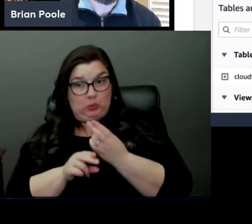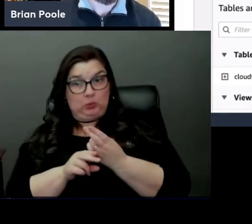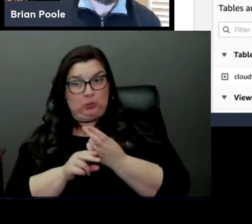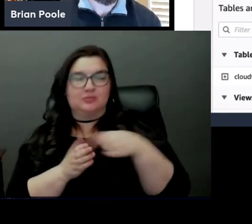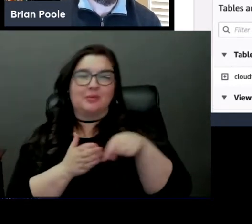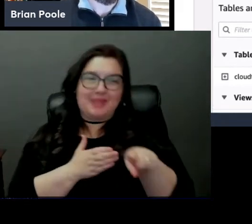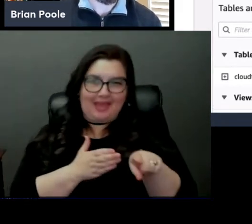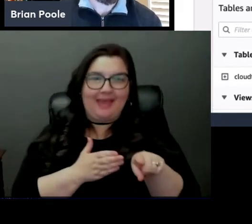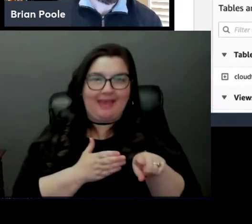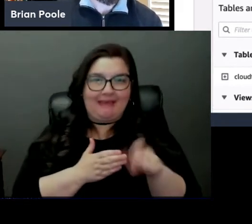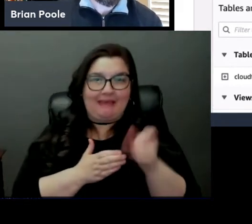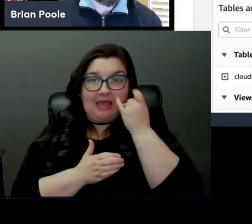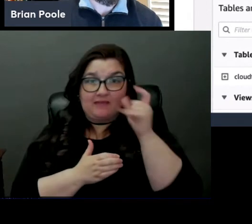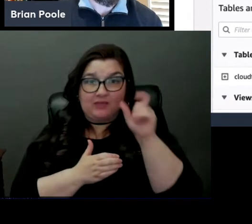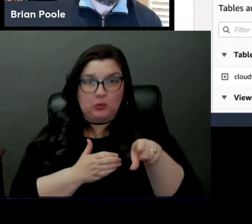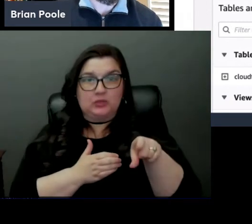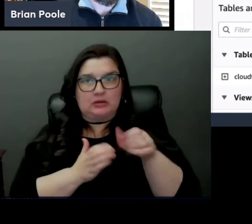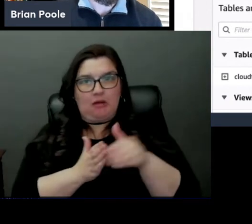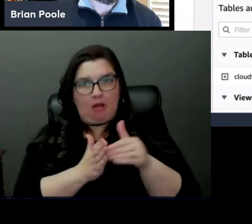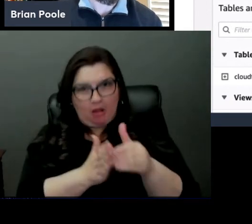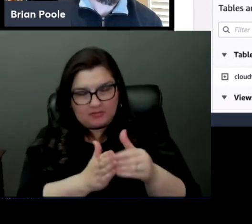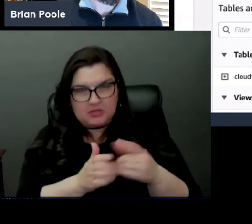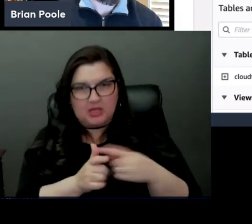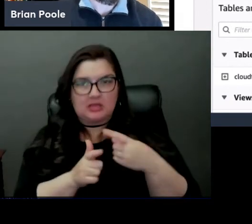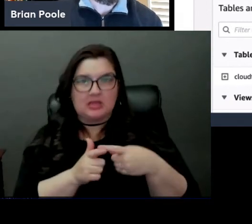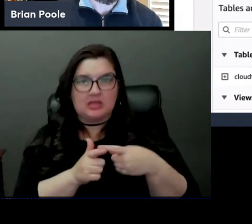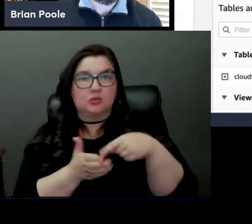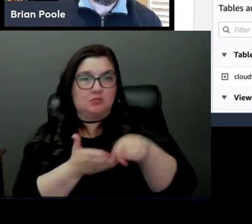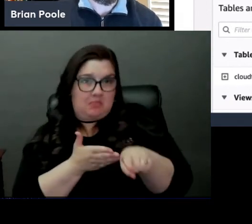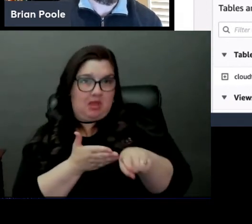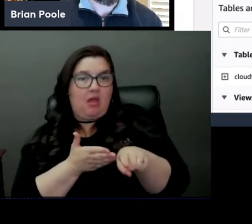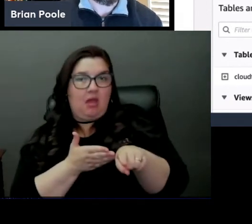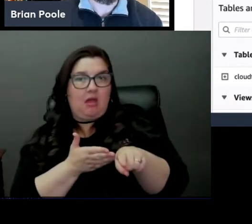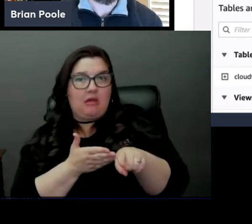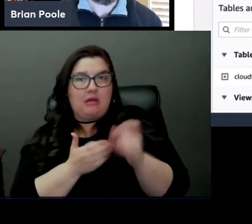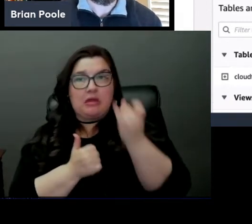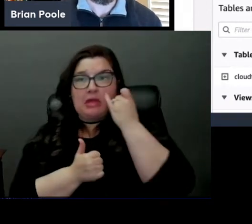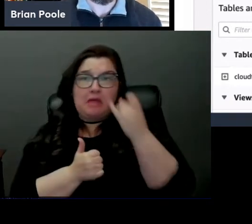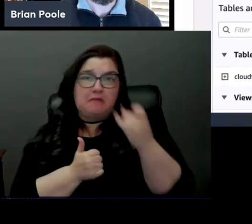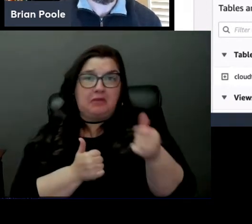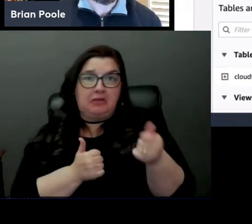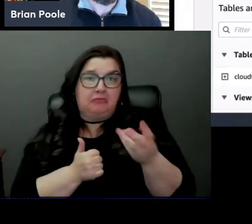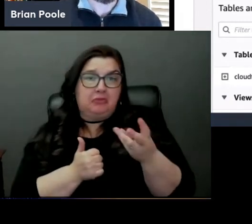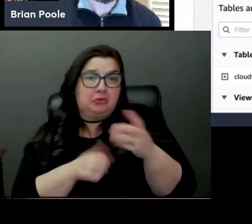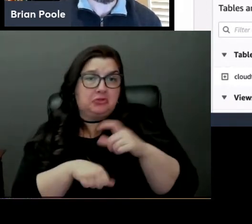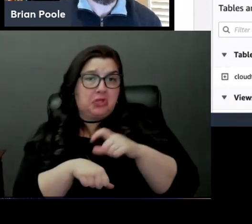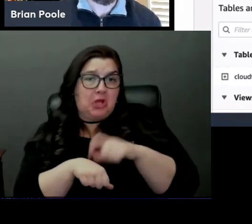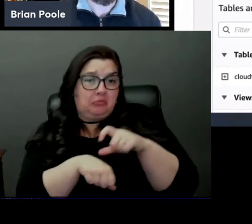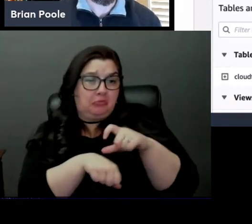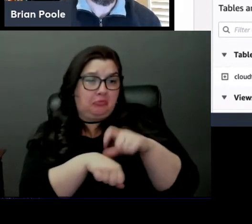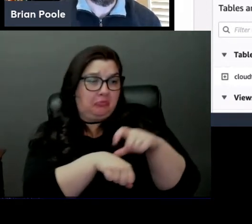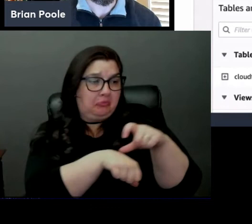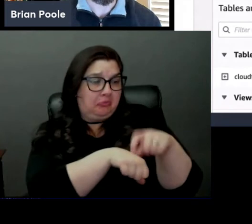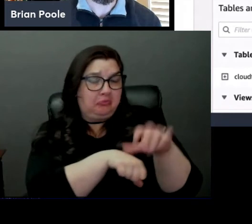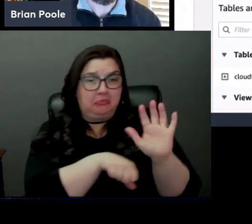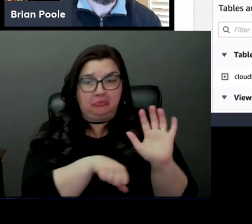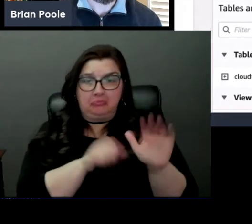to query it a lot, then you pay for those queries. But if you just need to query it a few times, then it's a